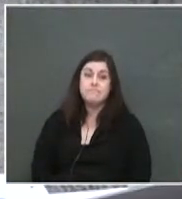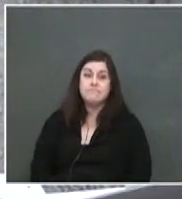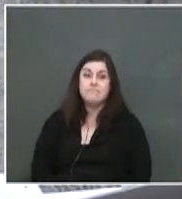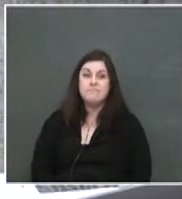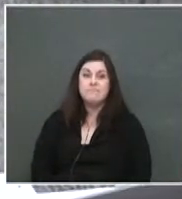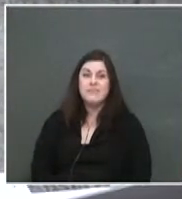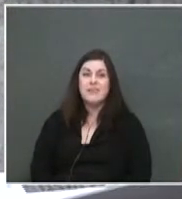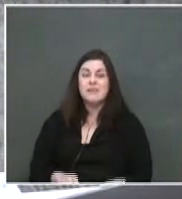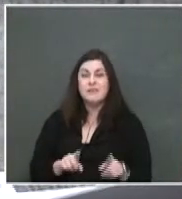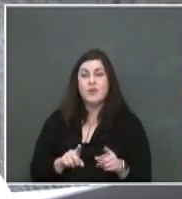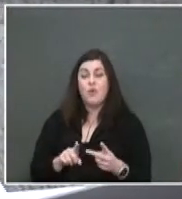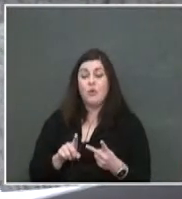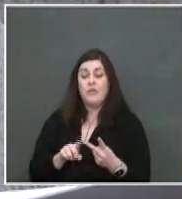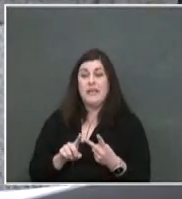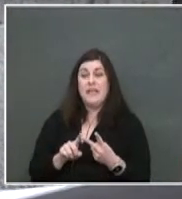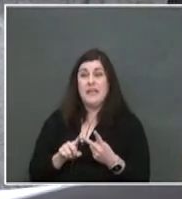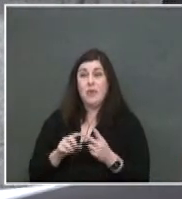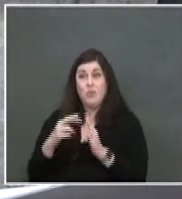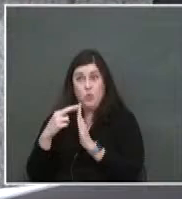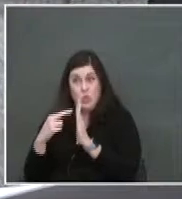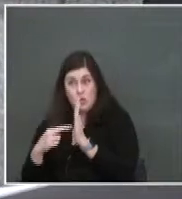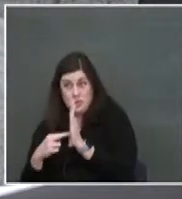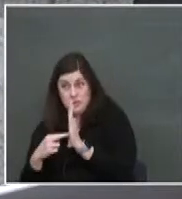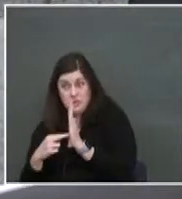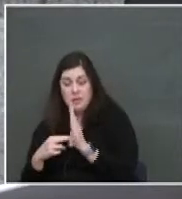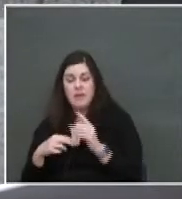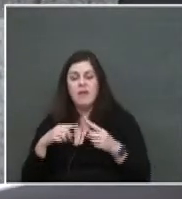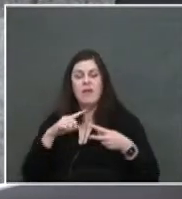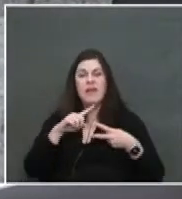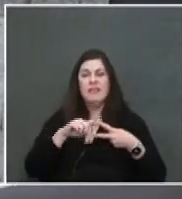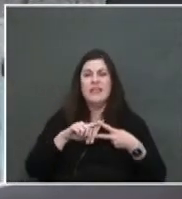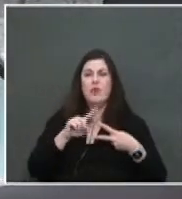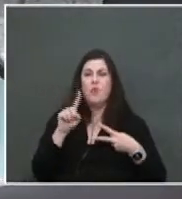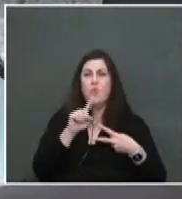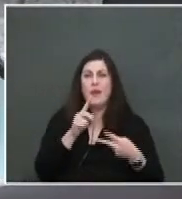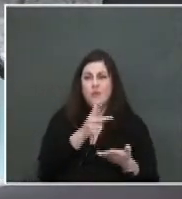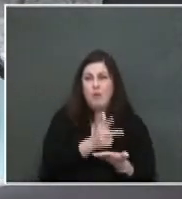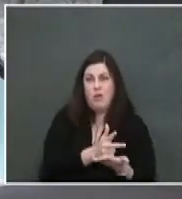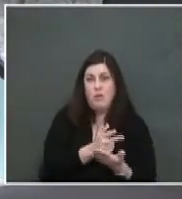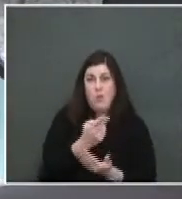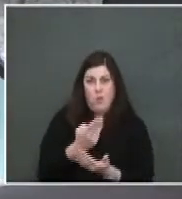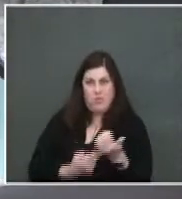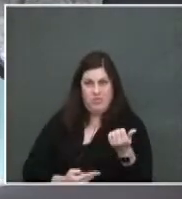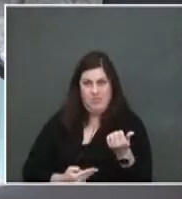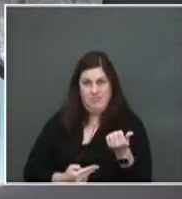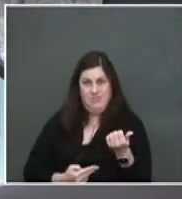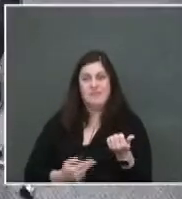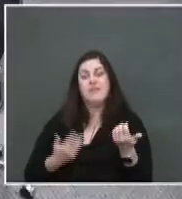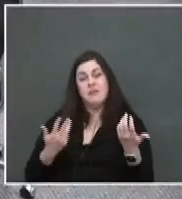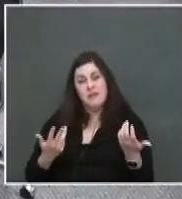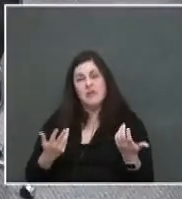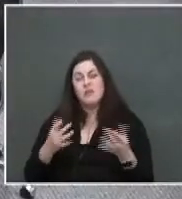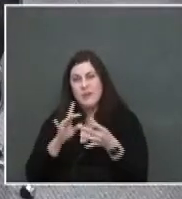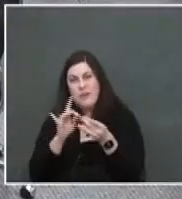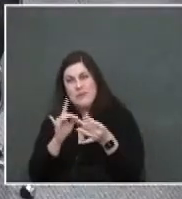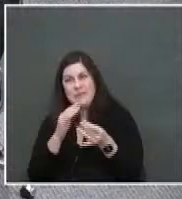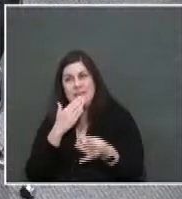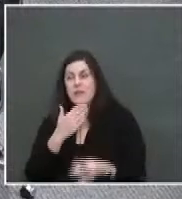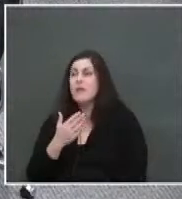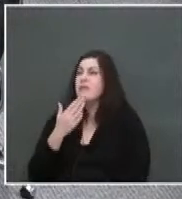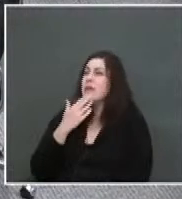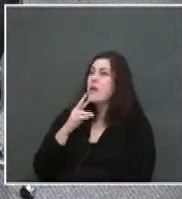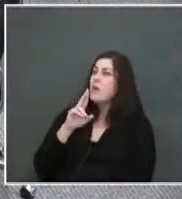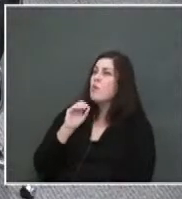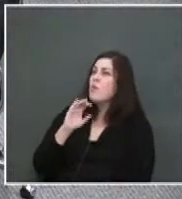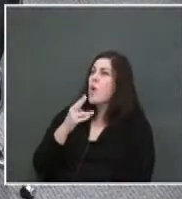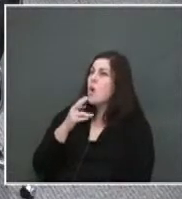but they also need an option to go somewhere. They need to park somewhere. Those are my comments. Thank you. Thank you. Isn't that Councilman Rocha Garcia's CCR?